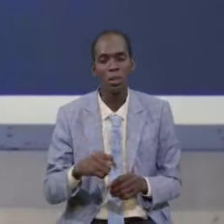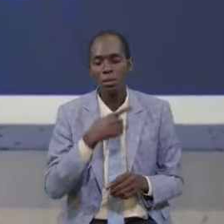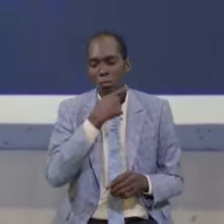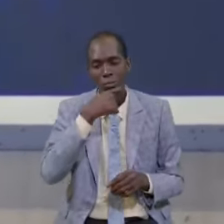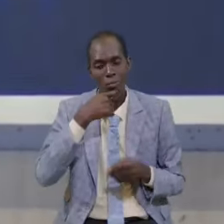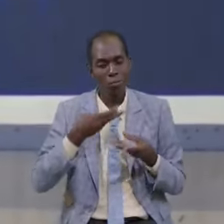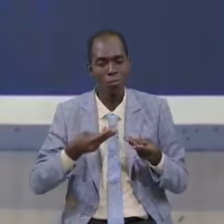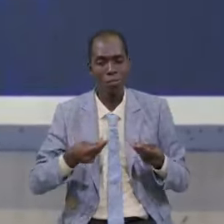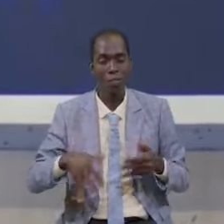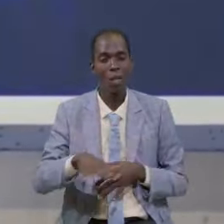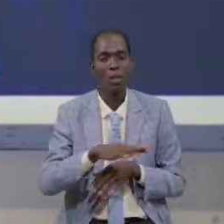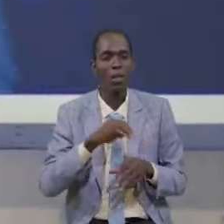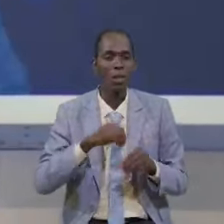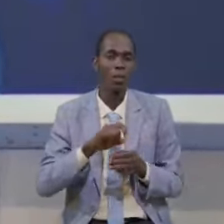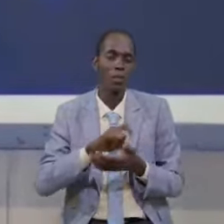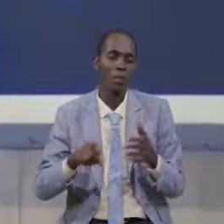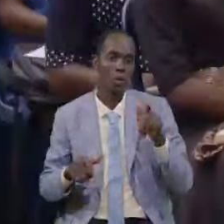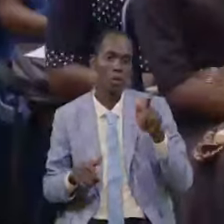verse 21 says,